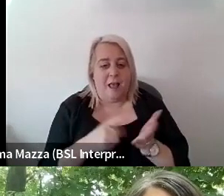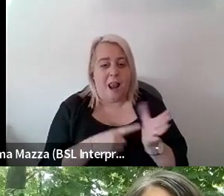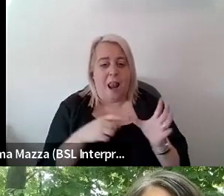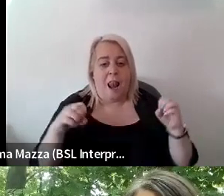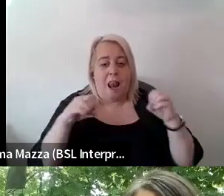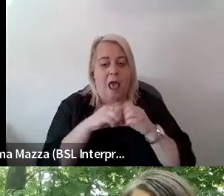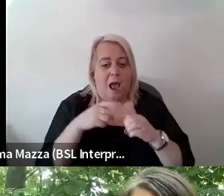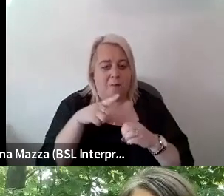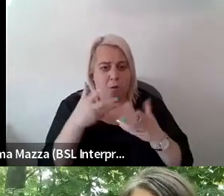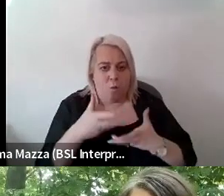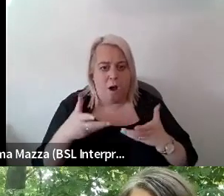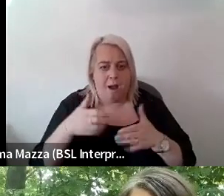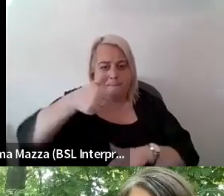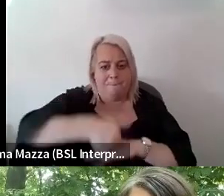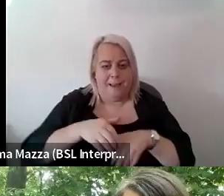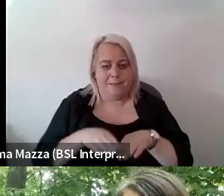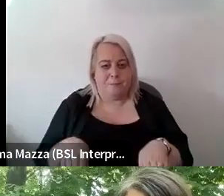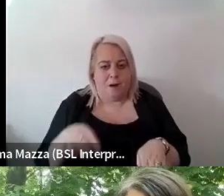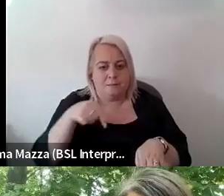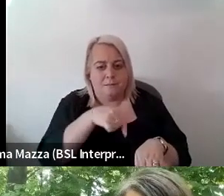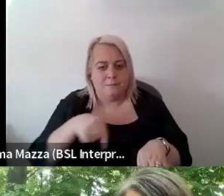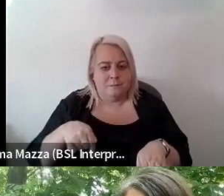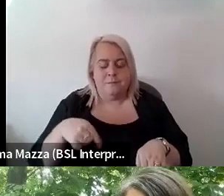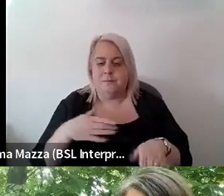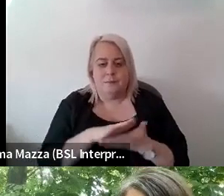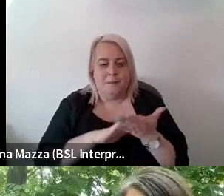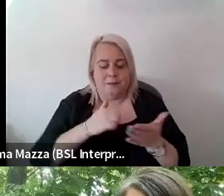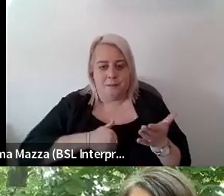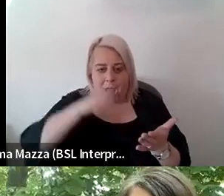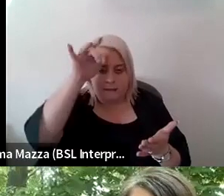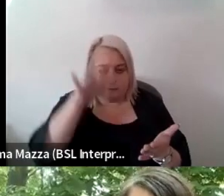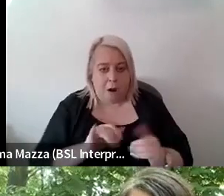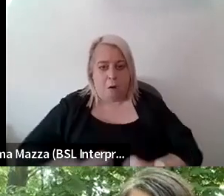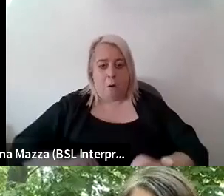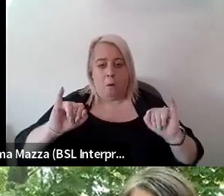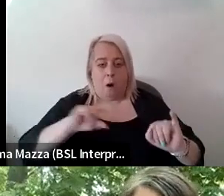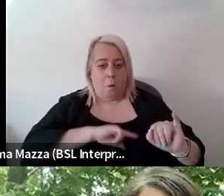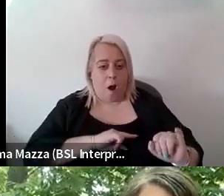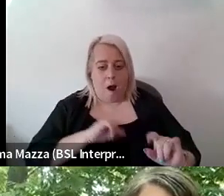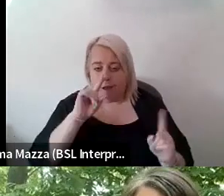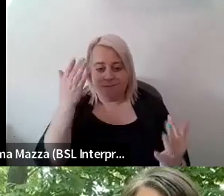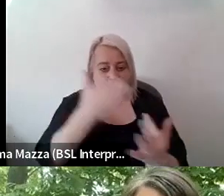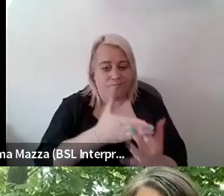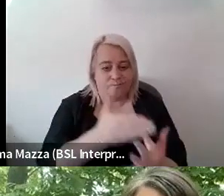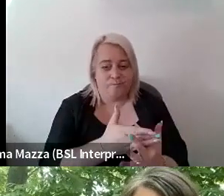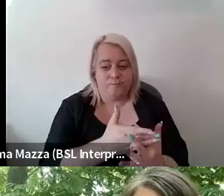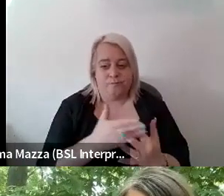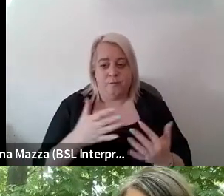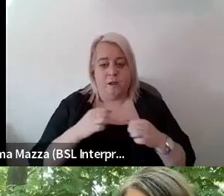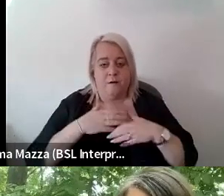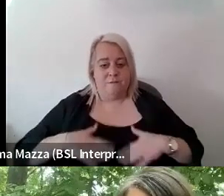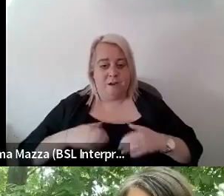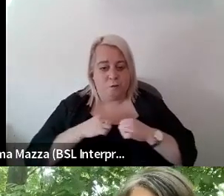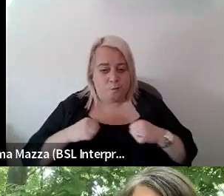The entire experience from beginning to end was inaccessible. There weren't, you know, the physical